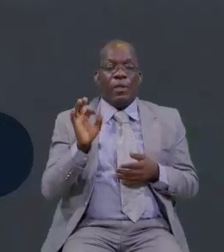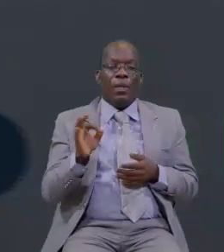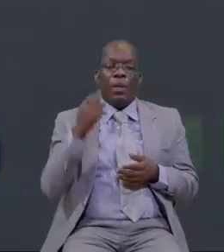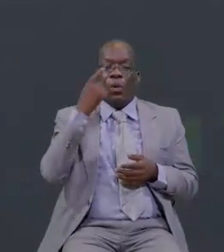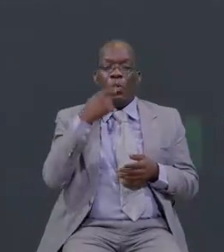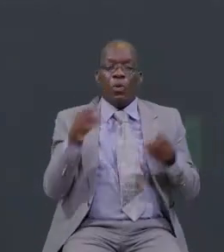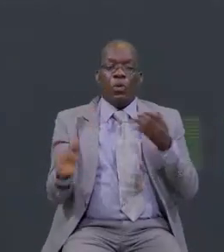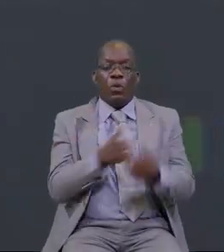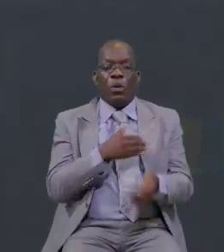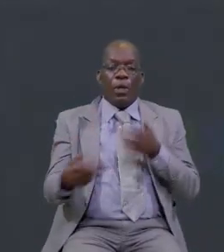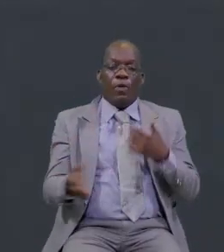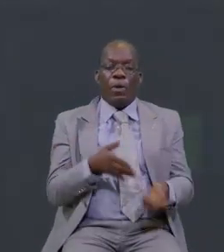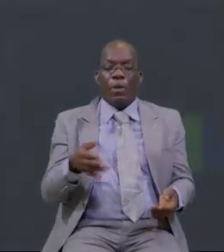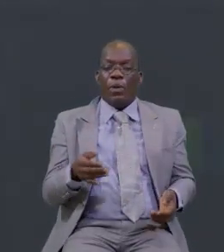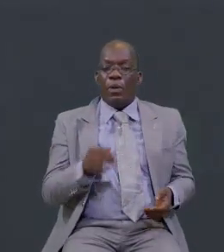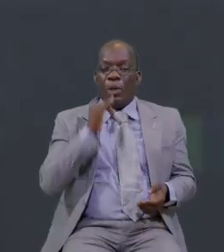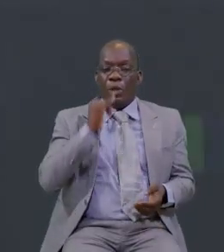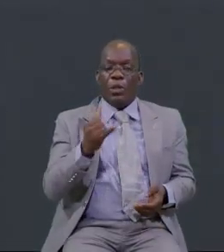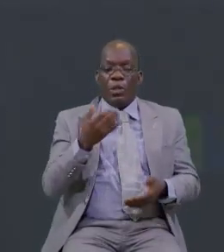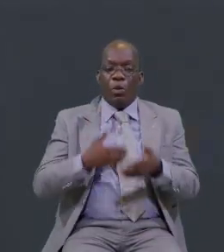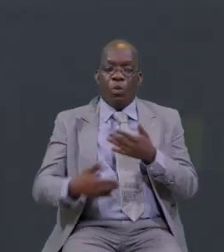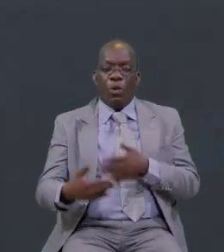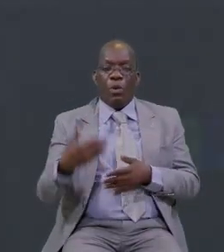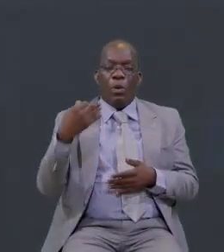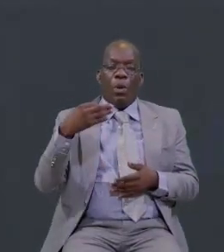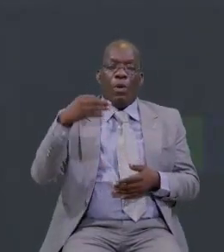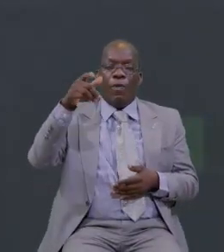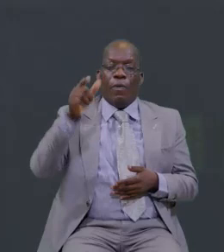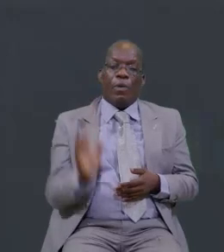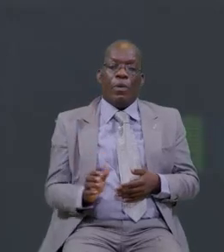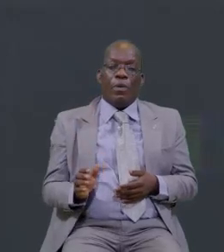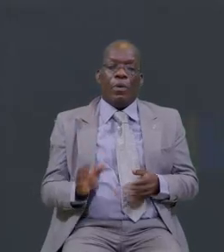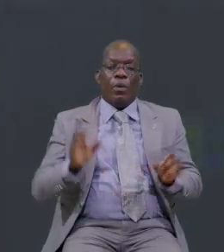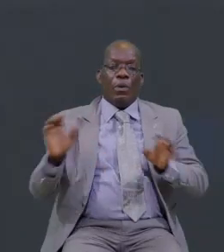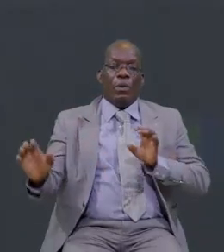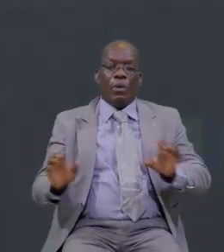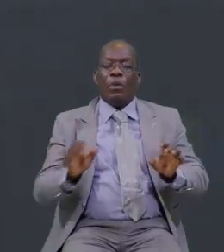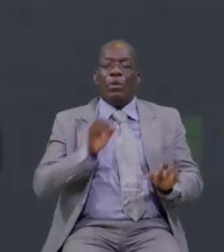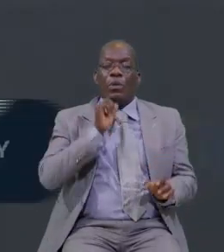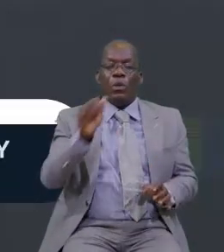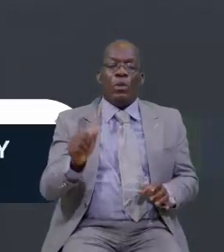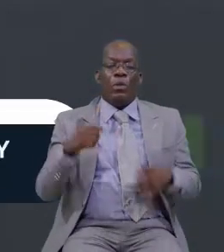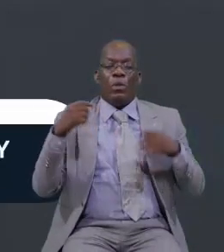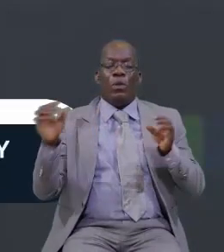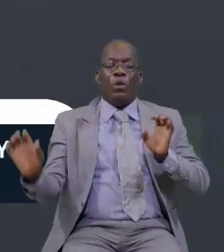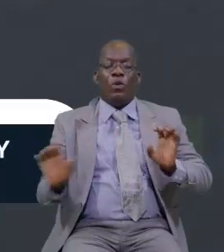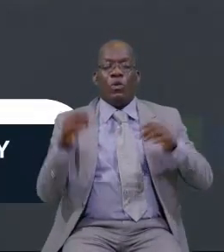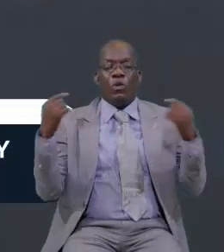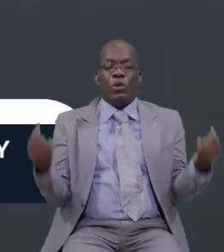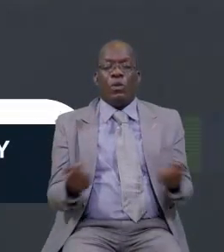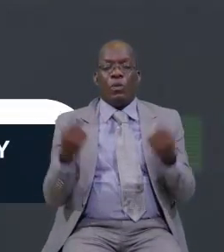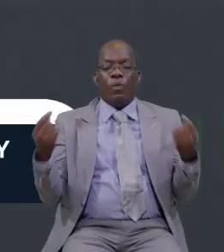whosoever is born of God does not commit sin.